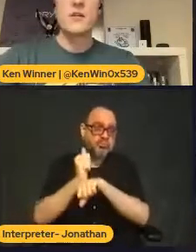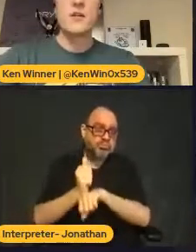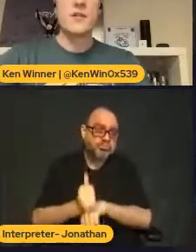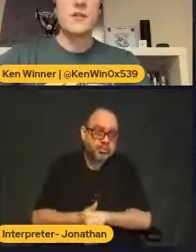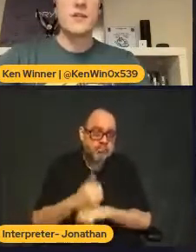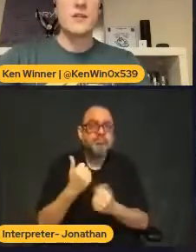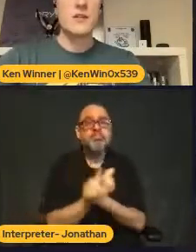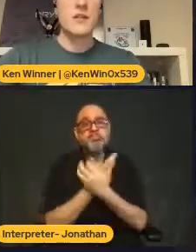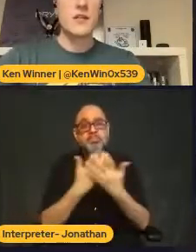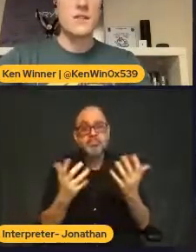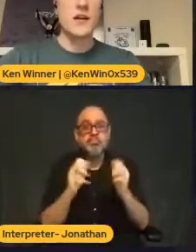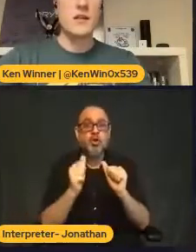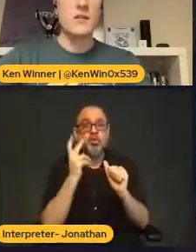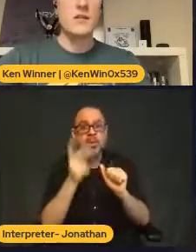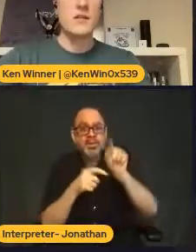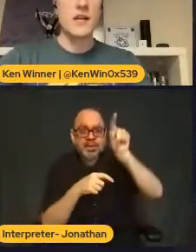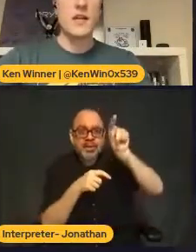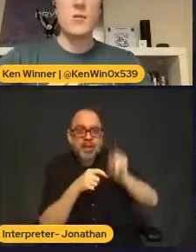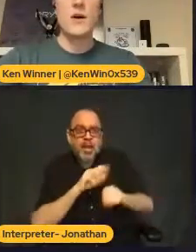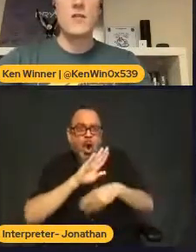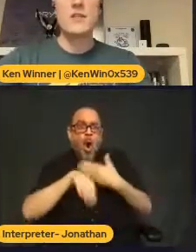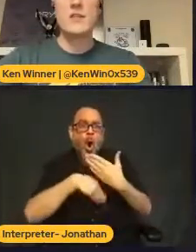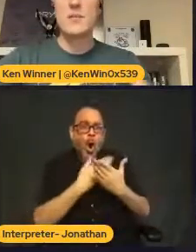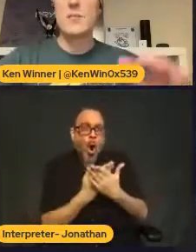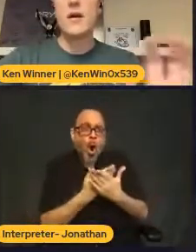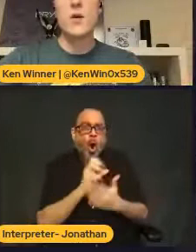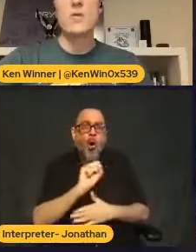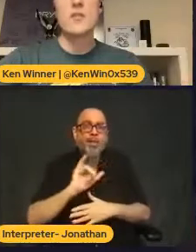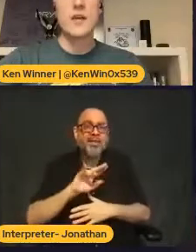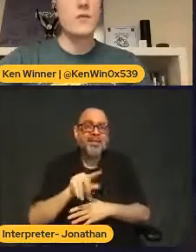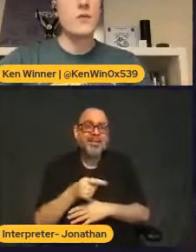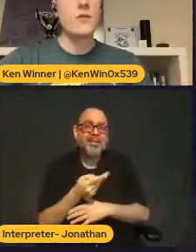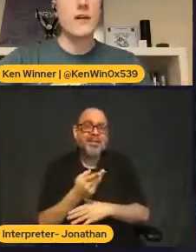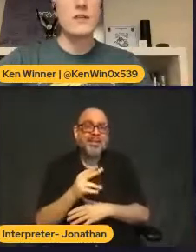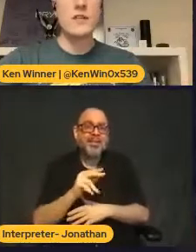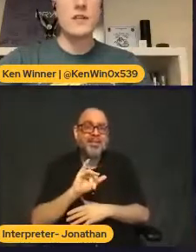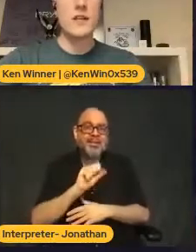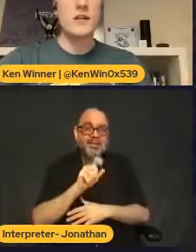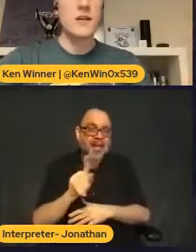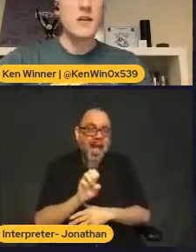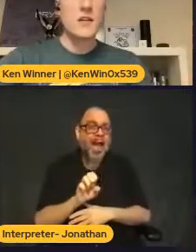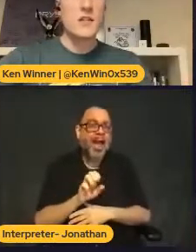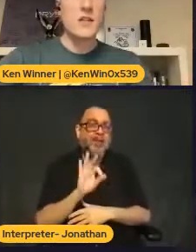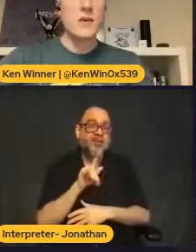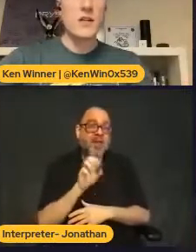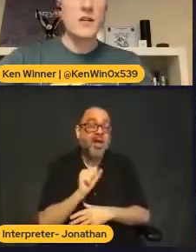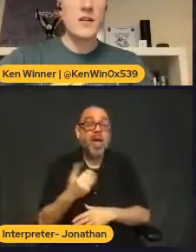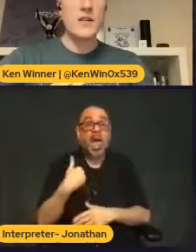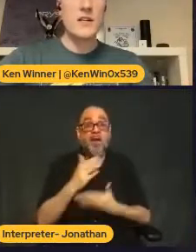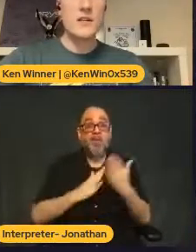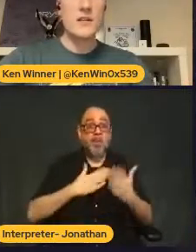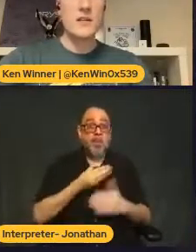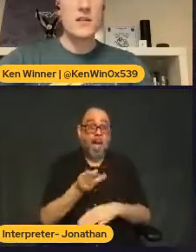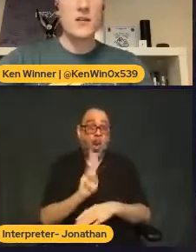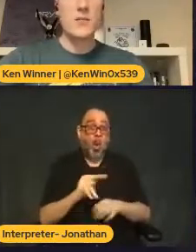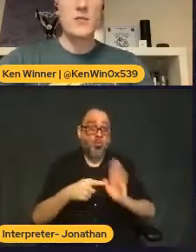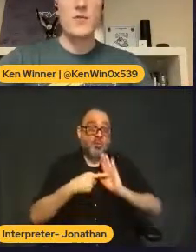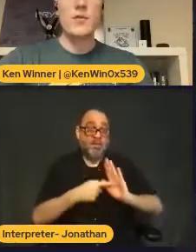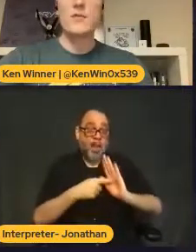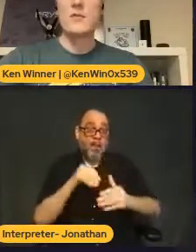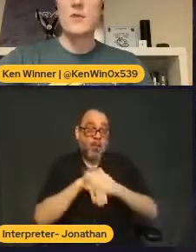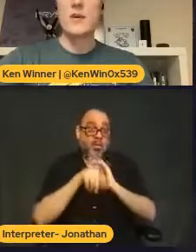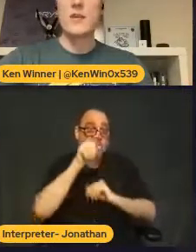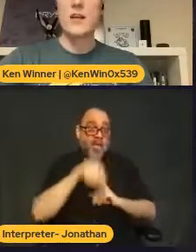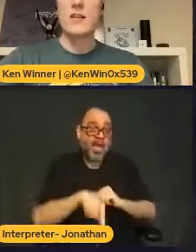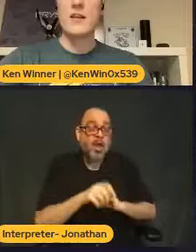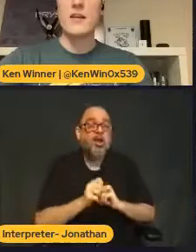see all of the synthesized files, and I've got some my own sample code files in there. So if we look, it's set up the